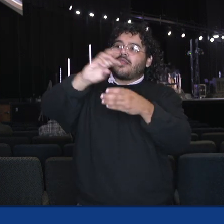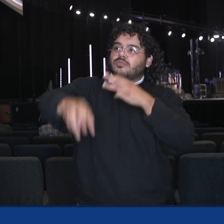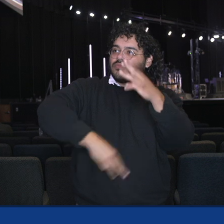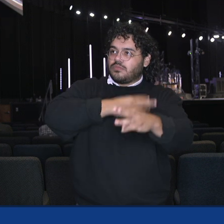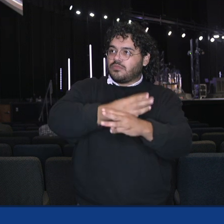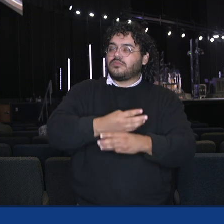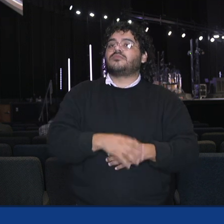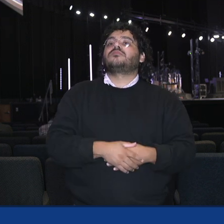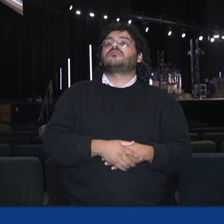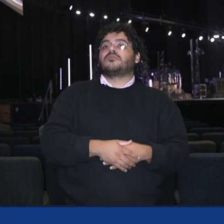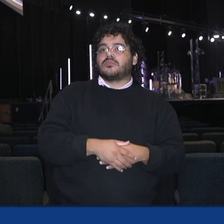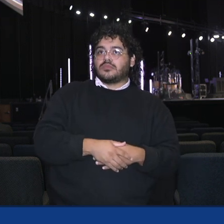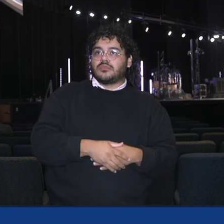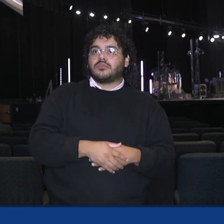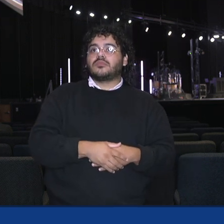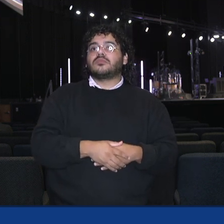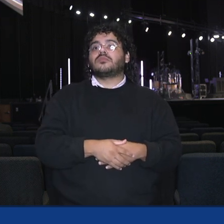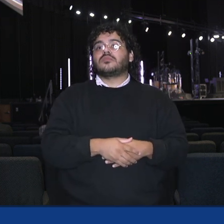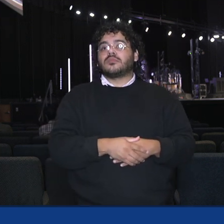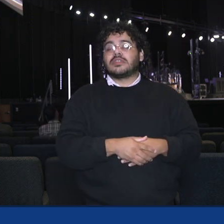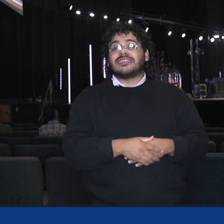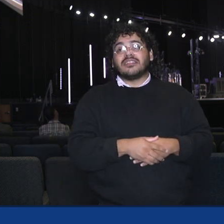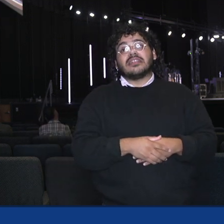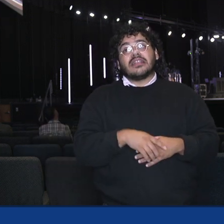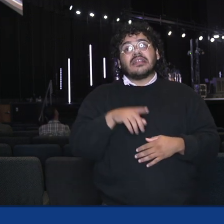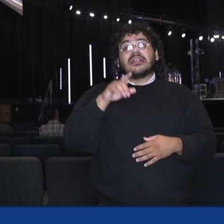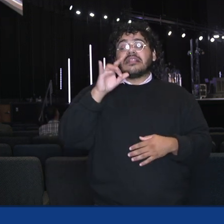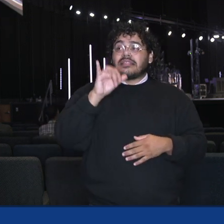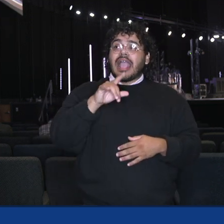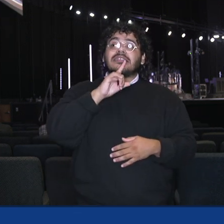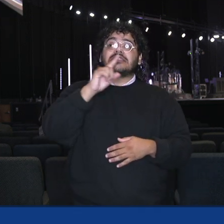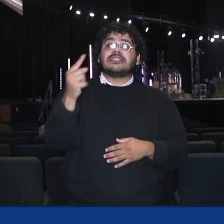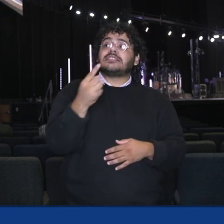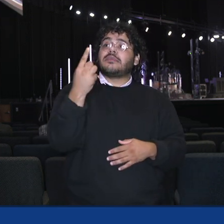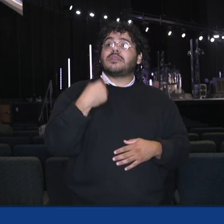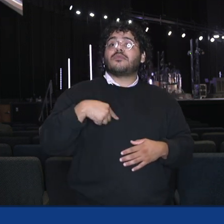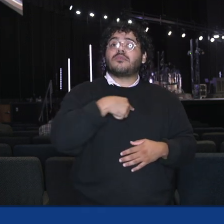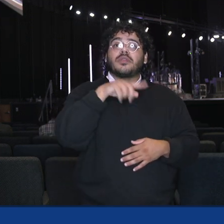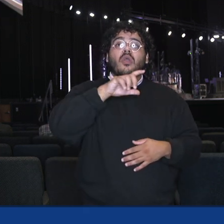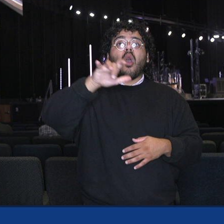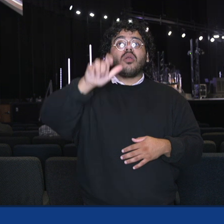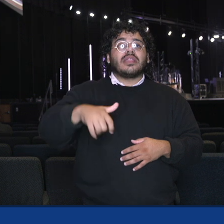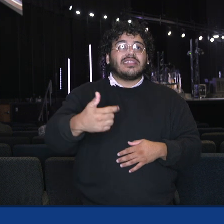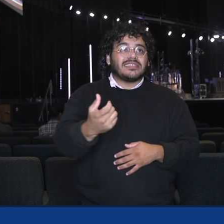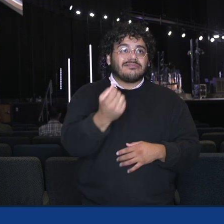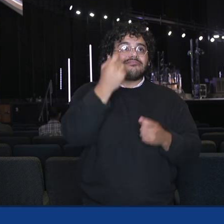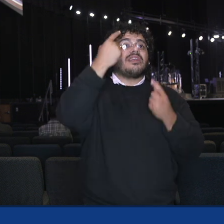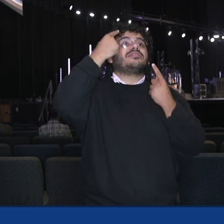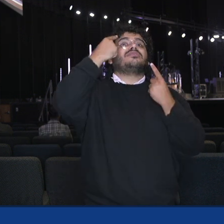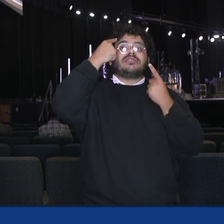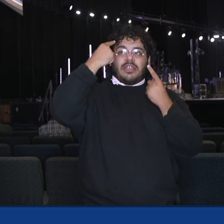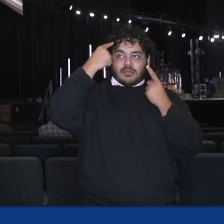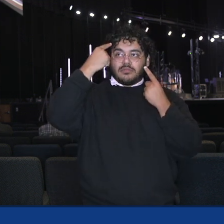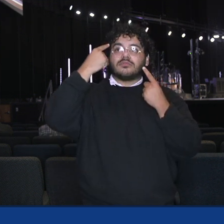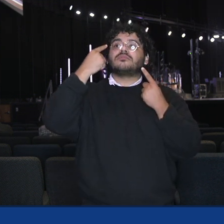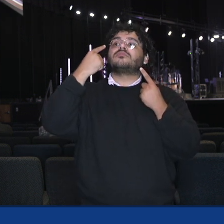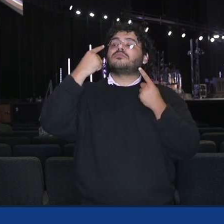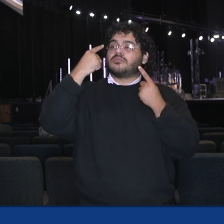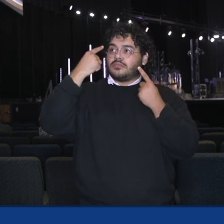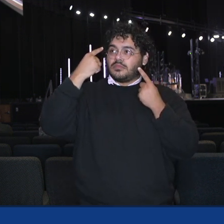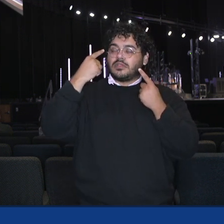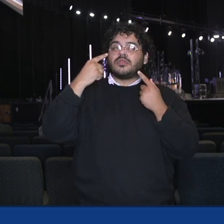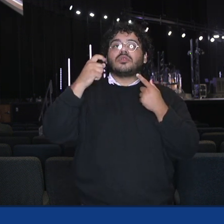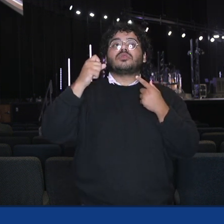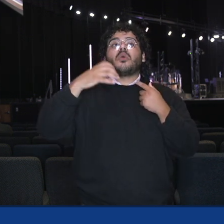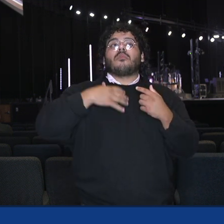Now, this is a tension that we have to hold and a teaching that we have to understand intentionally. And so I'll